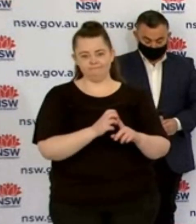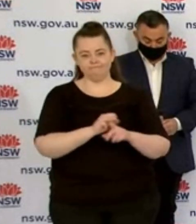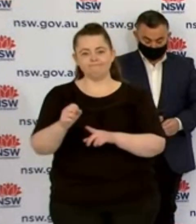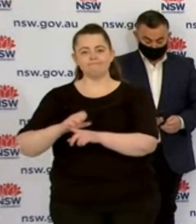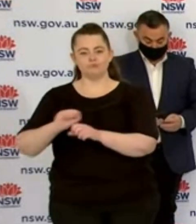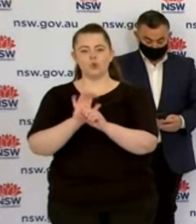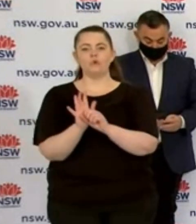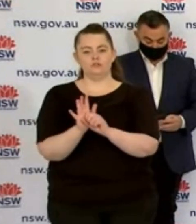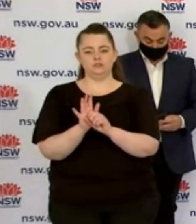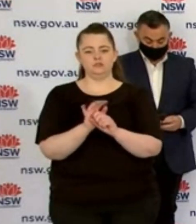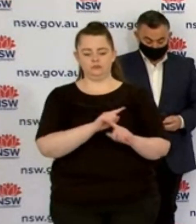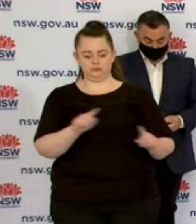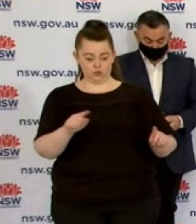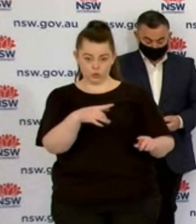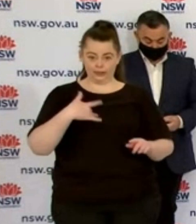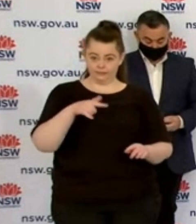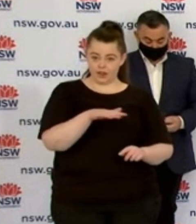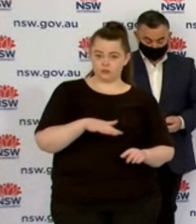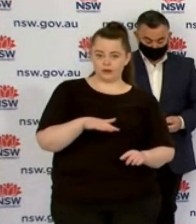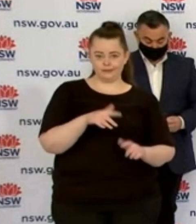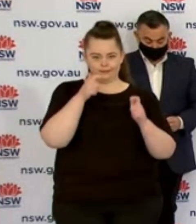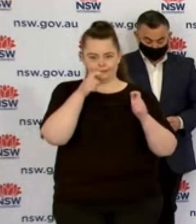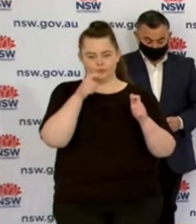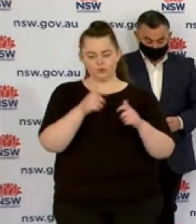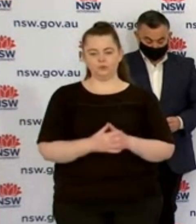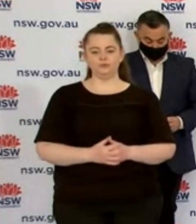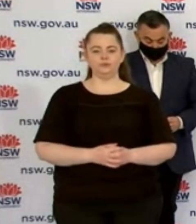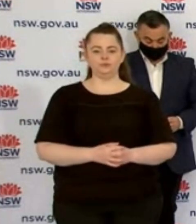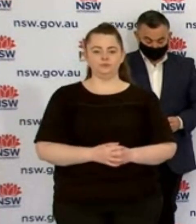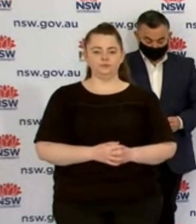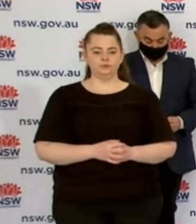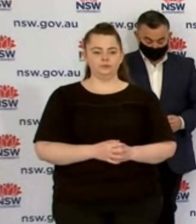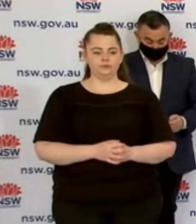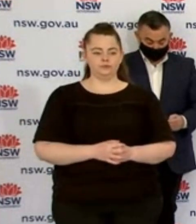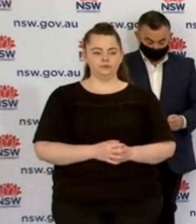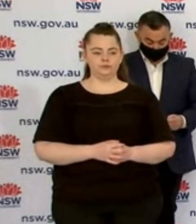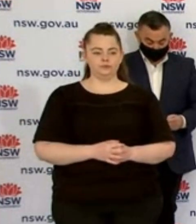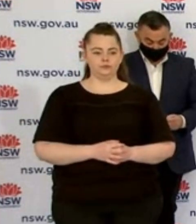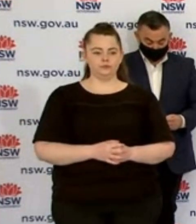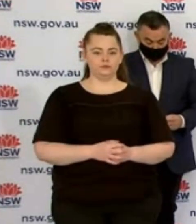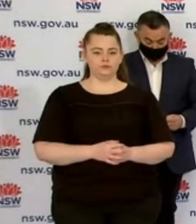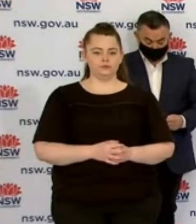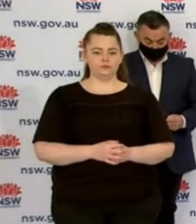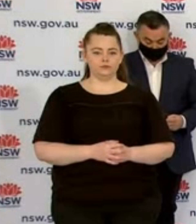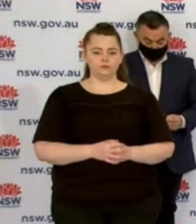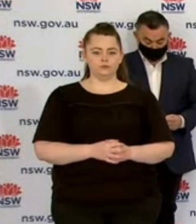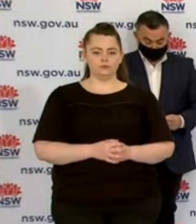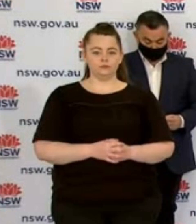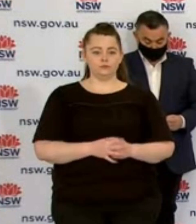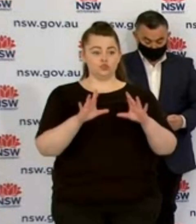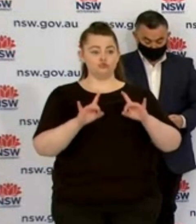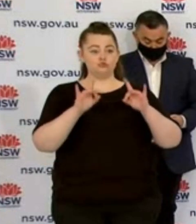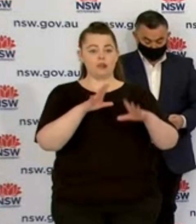of my key messages, is that it is incredibly pleasing that the Commonwealth have procured